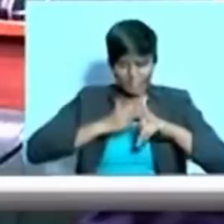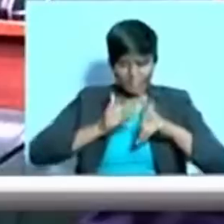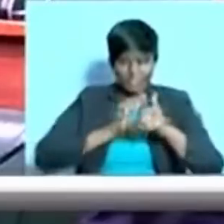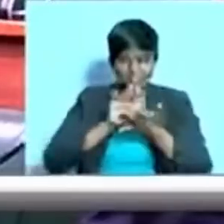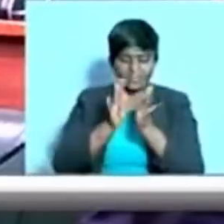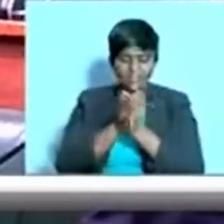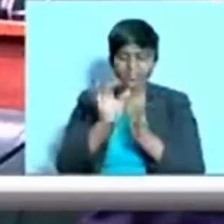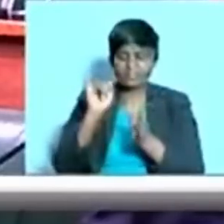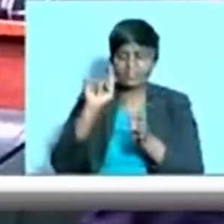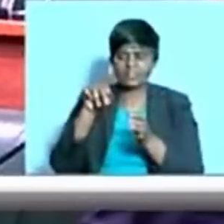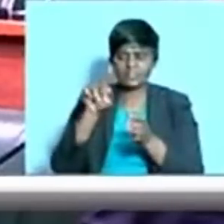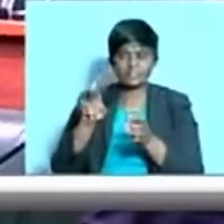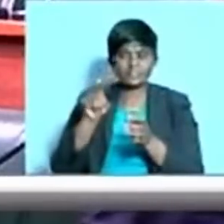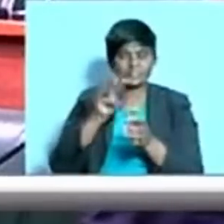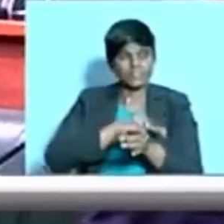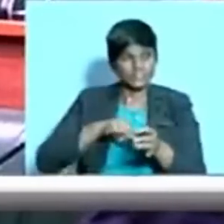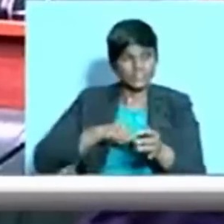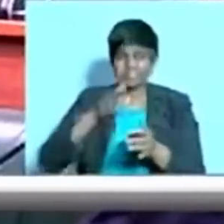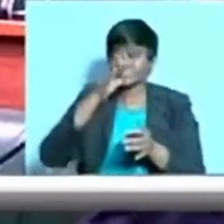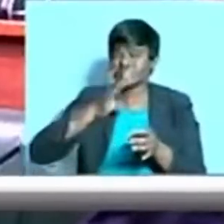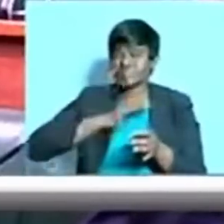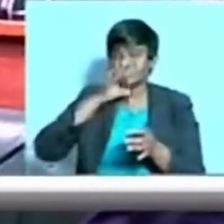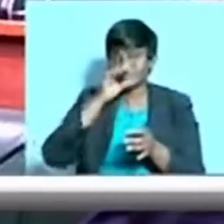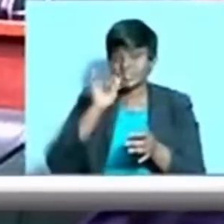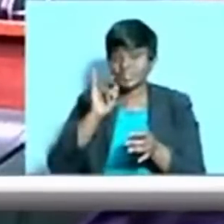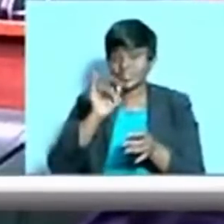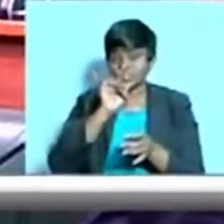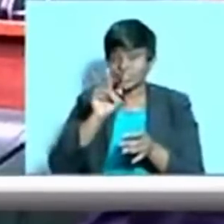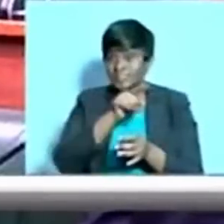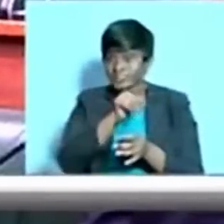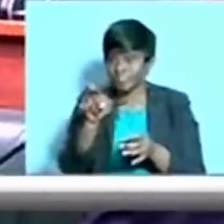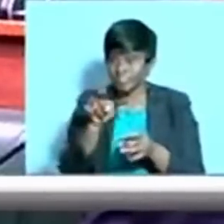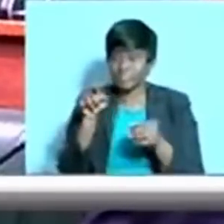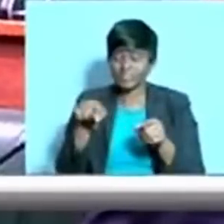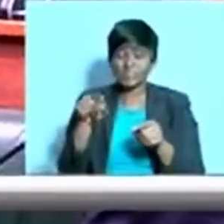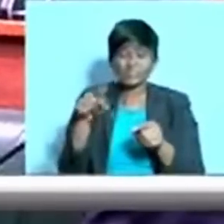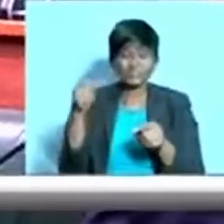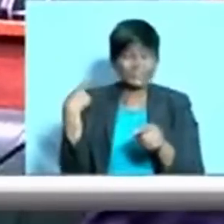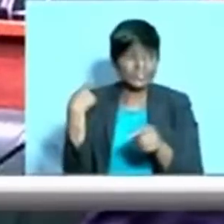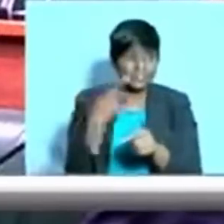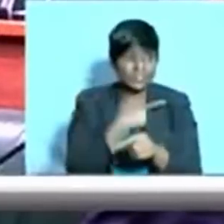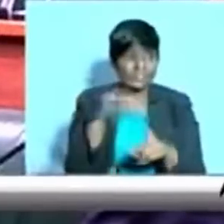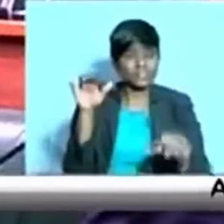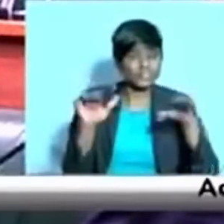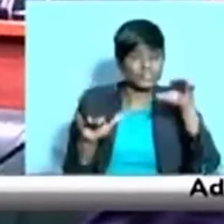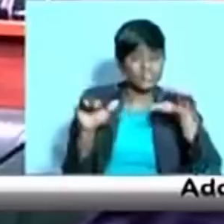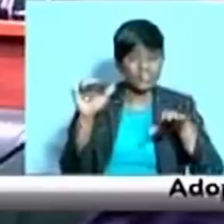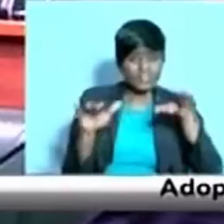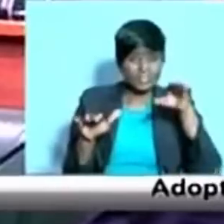member of IPU, Madam Speaker, it took the House to balance